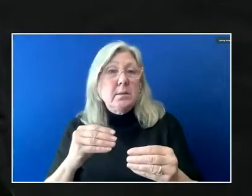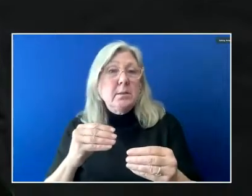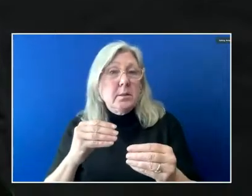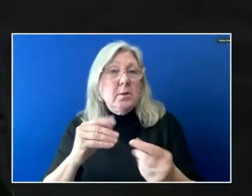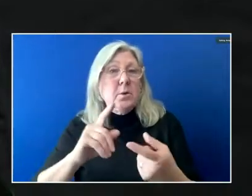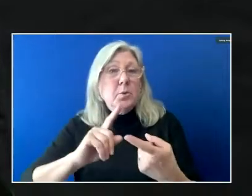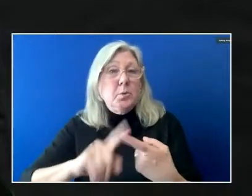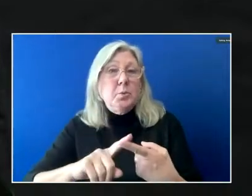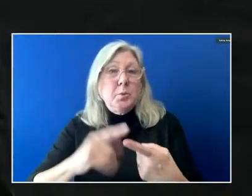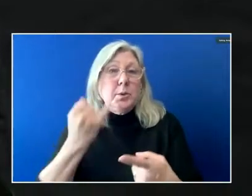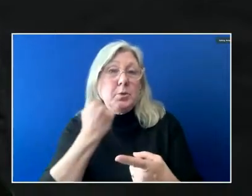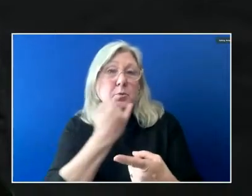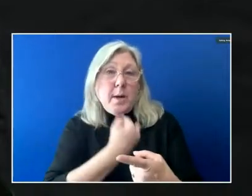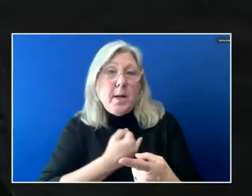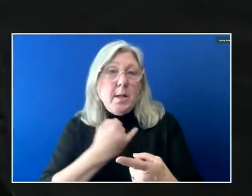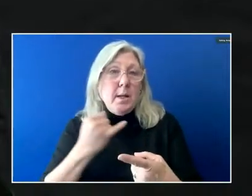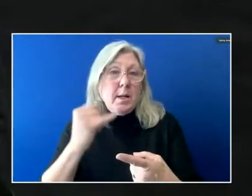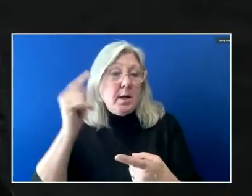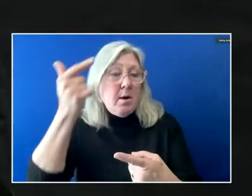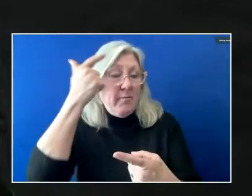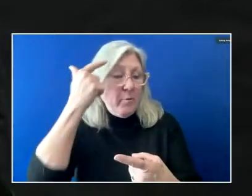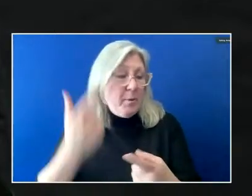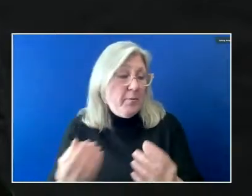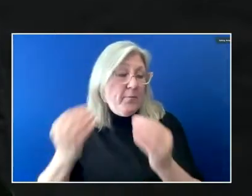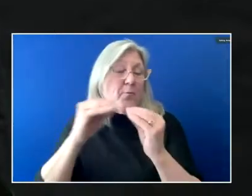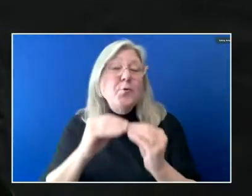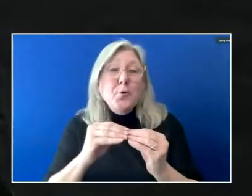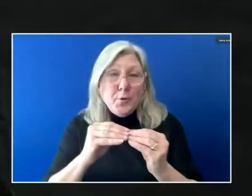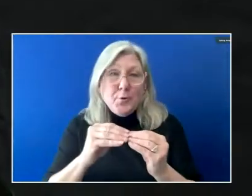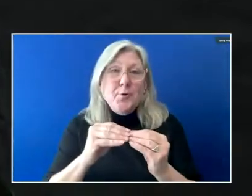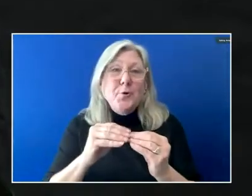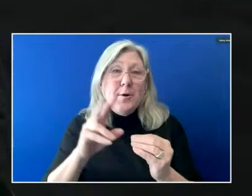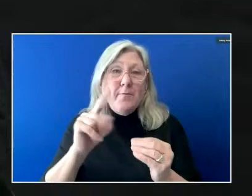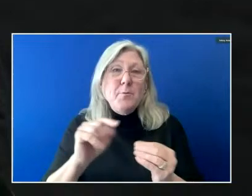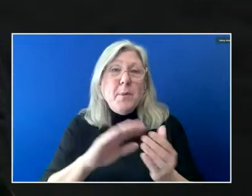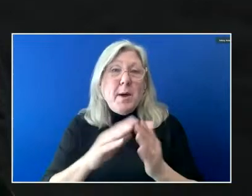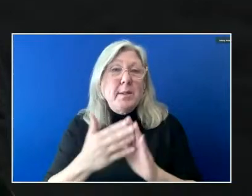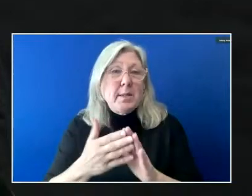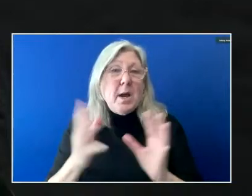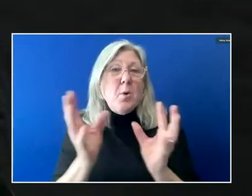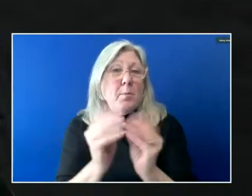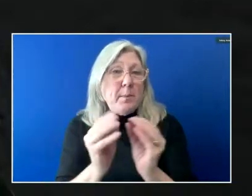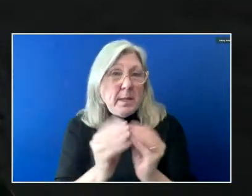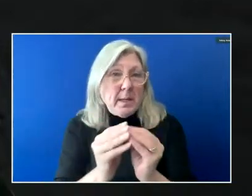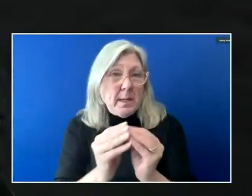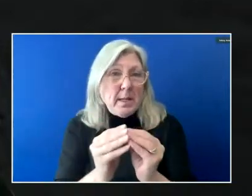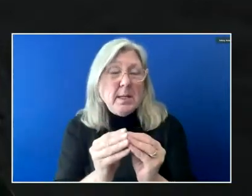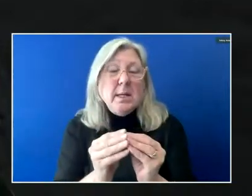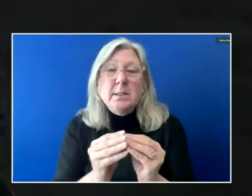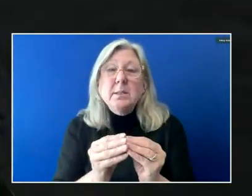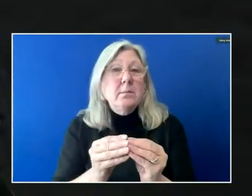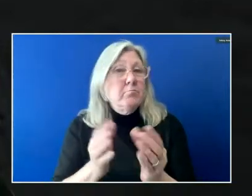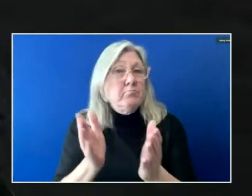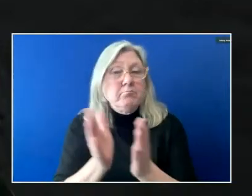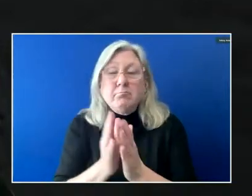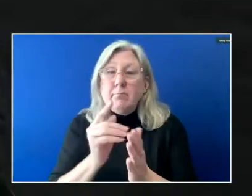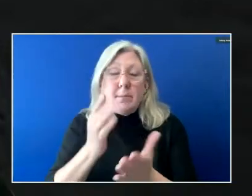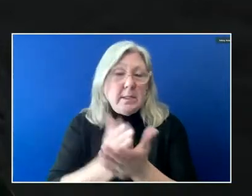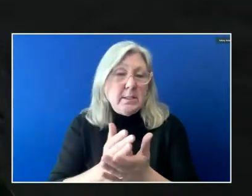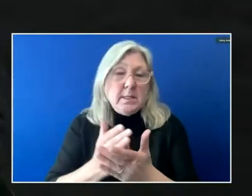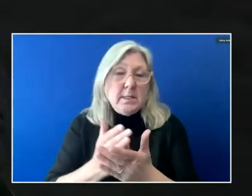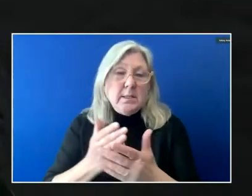13 Vermont toown meetings have passed resolutions calling for ceasefire and whereas both Senators Bernie Sanders and Peter Welch voted